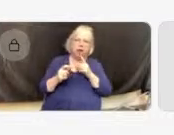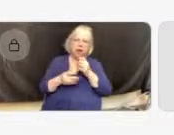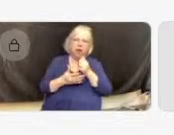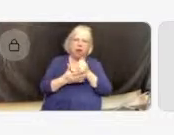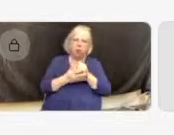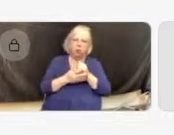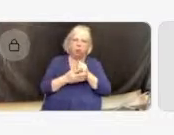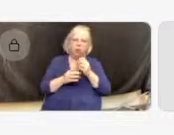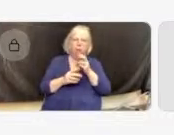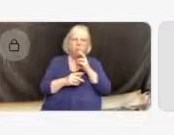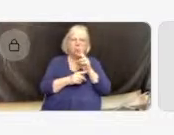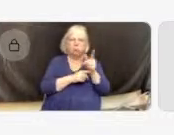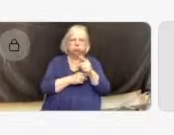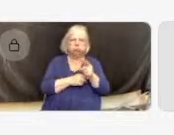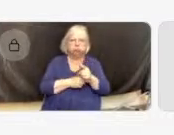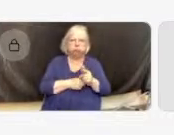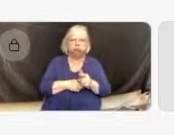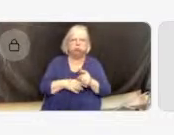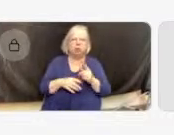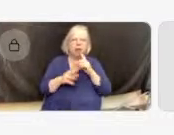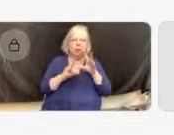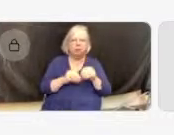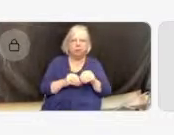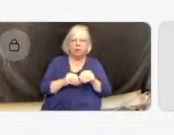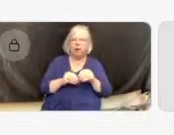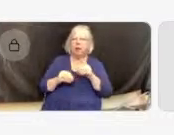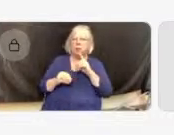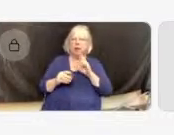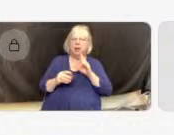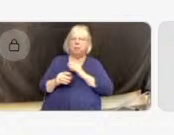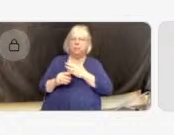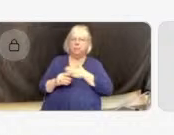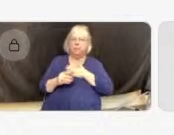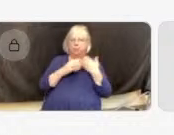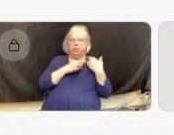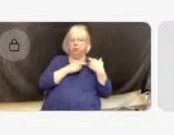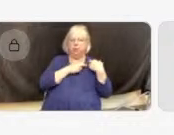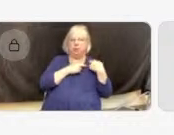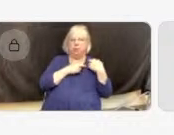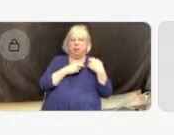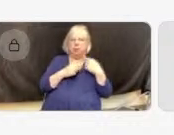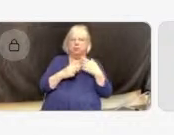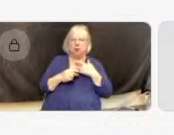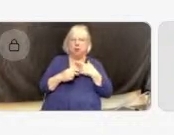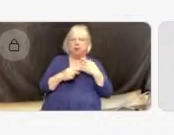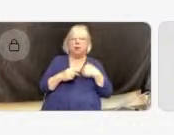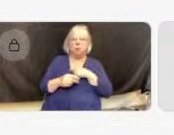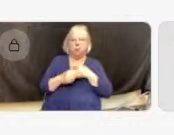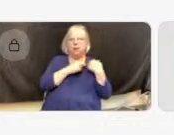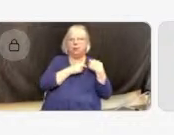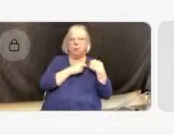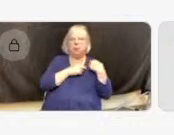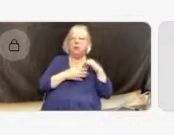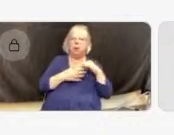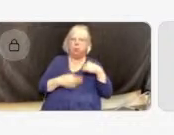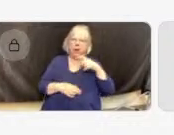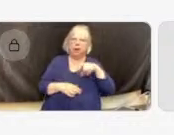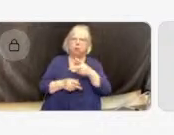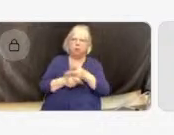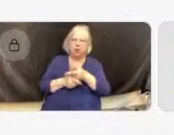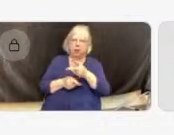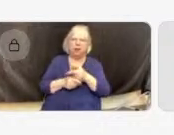And I feel like it's our responsibility to make sure we take care of our seniors, and we have so many in that neighborhood that we have to take care of them.